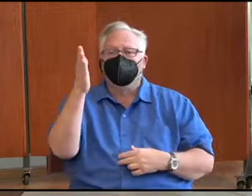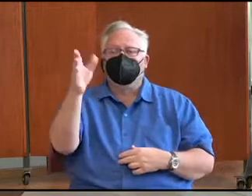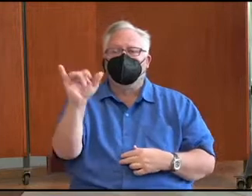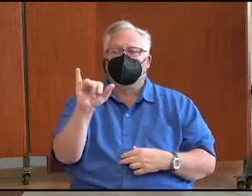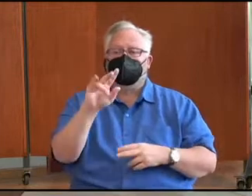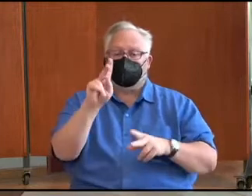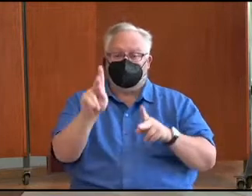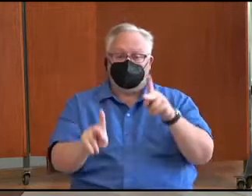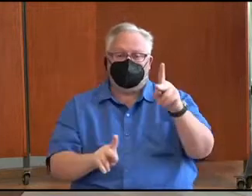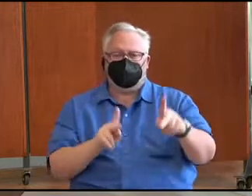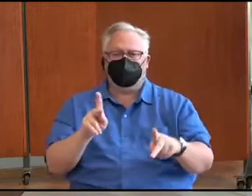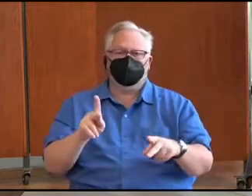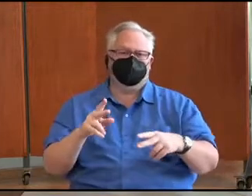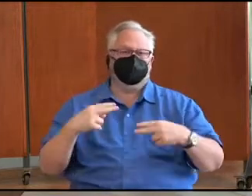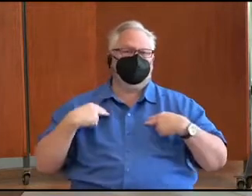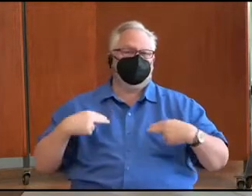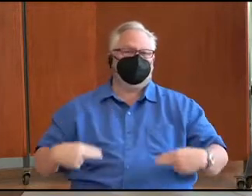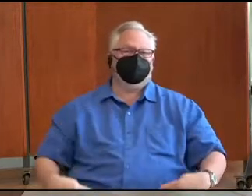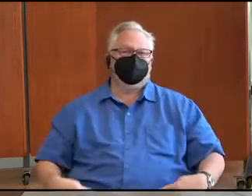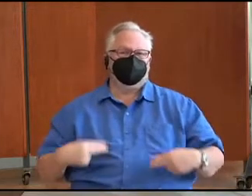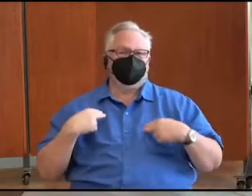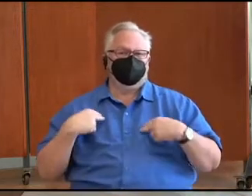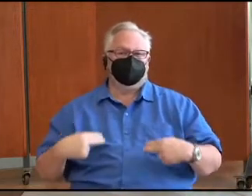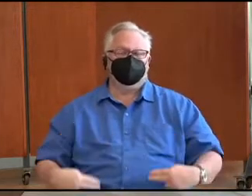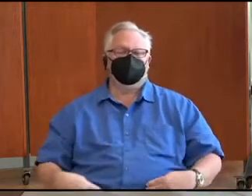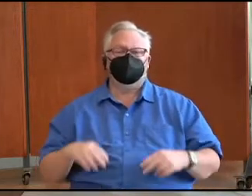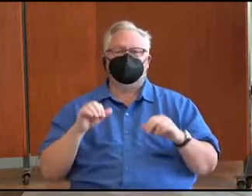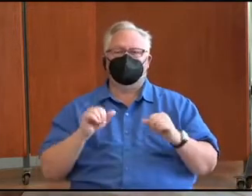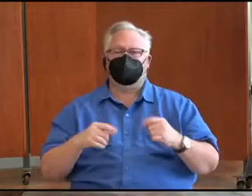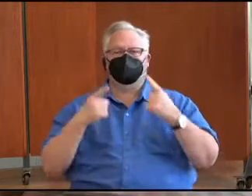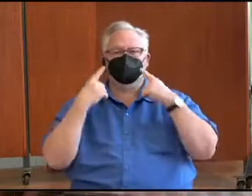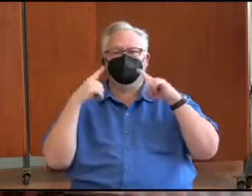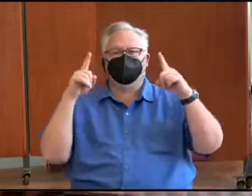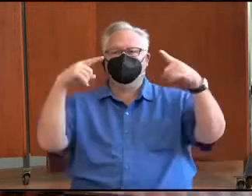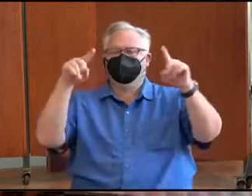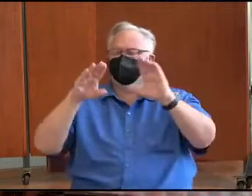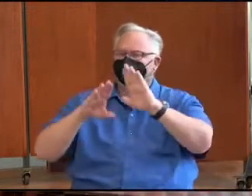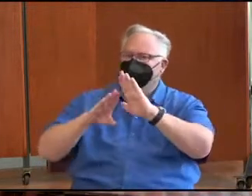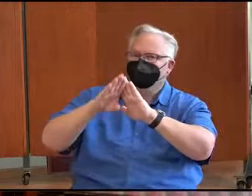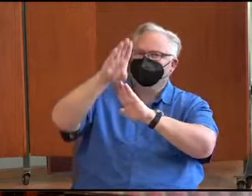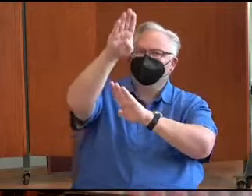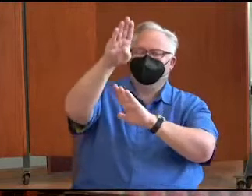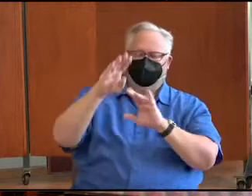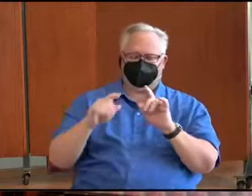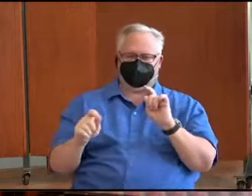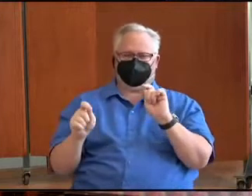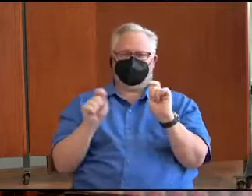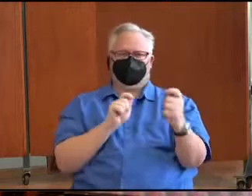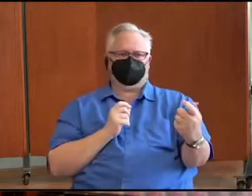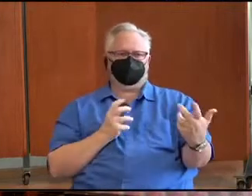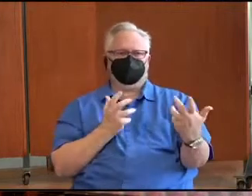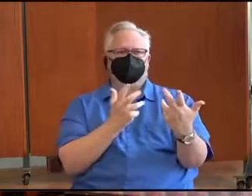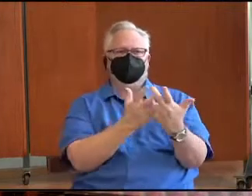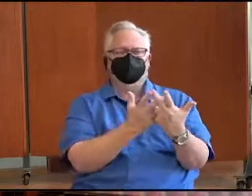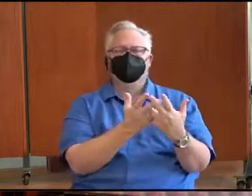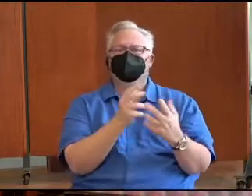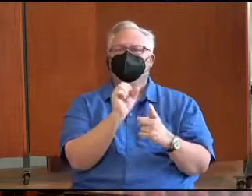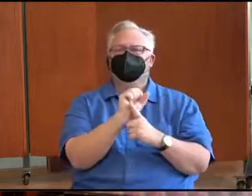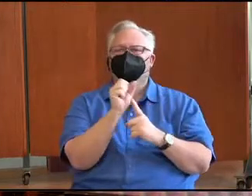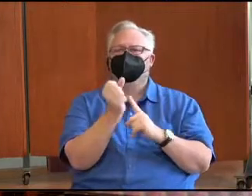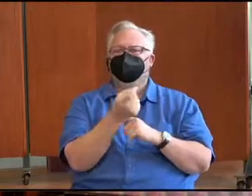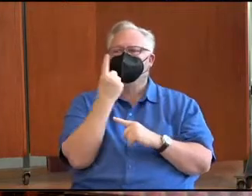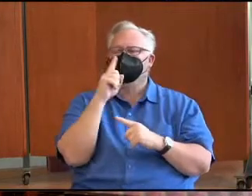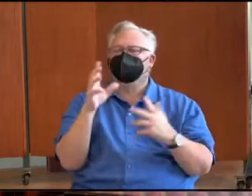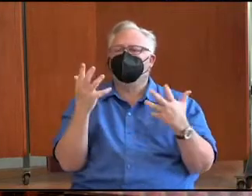humanity can thrive, can adapt to the circumstances of our